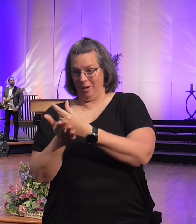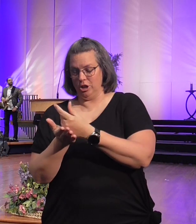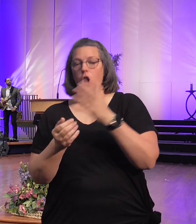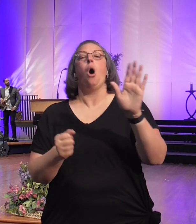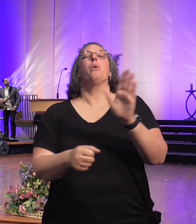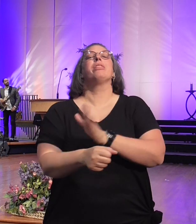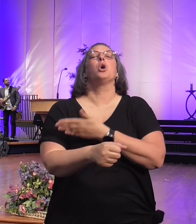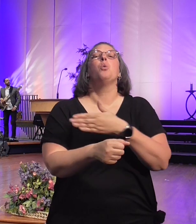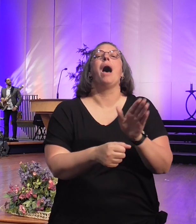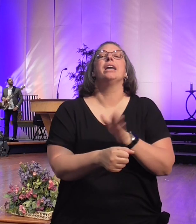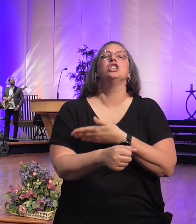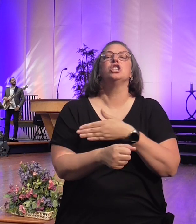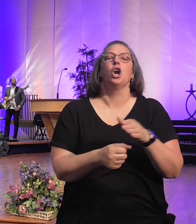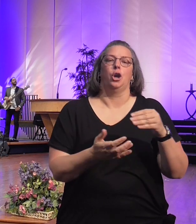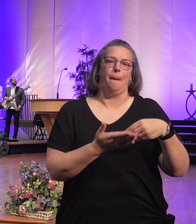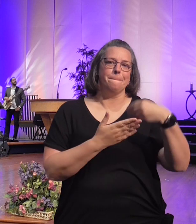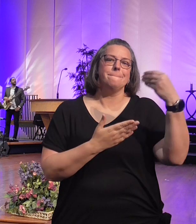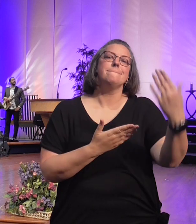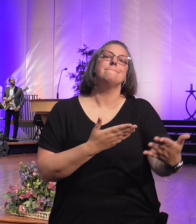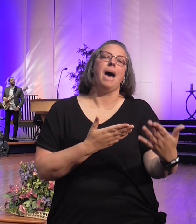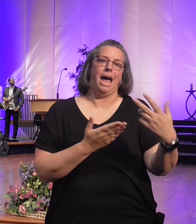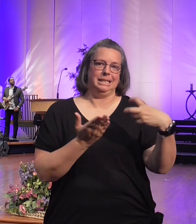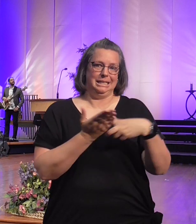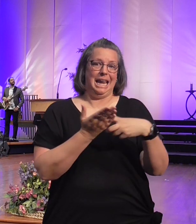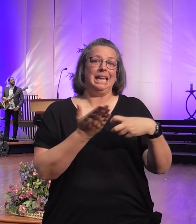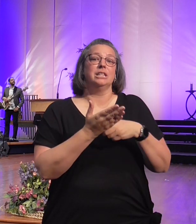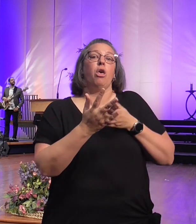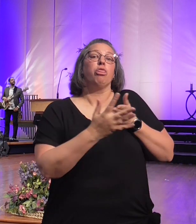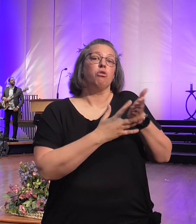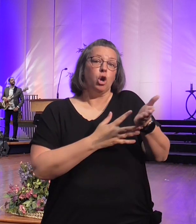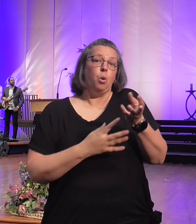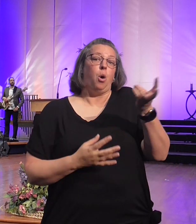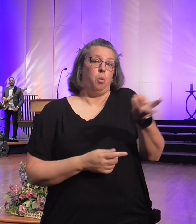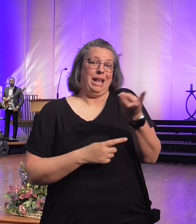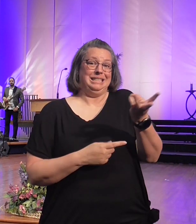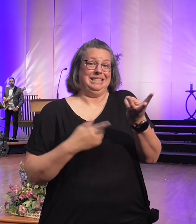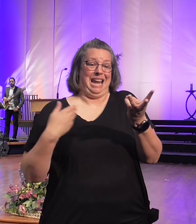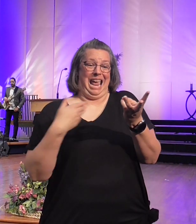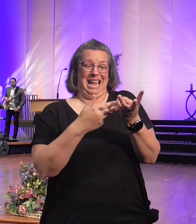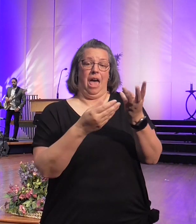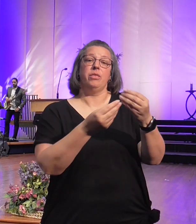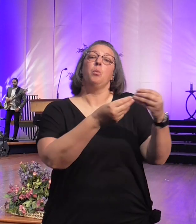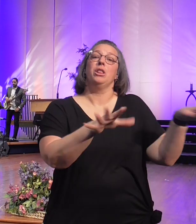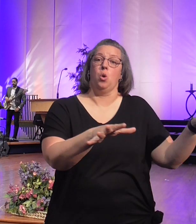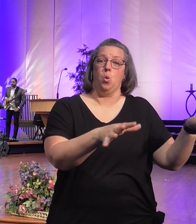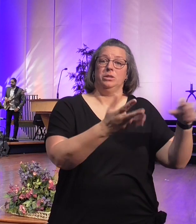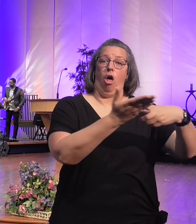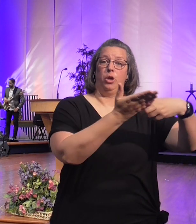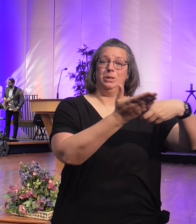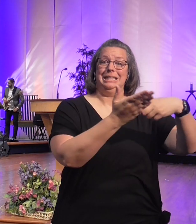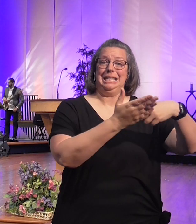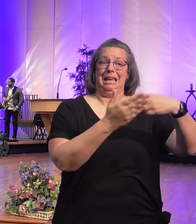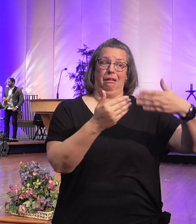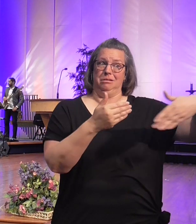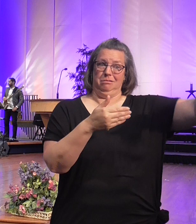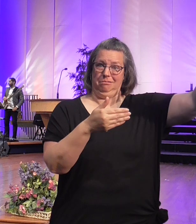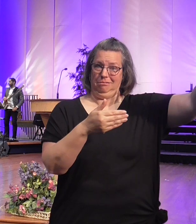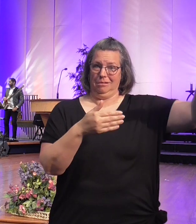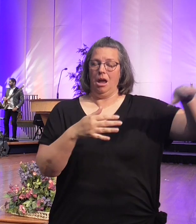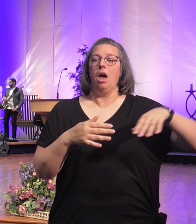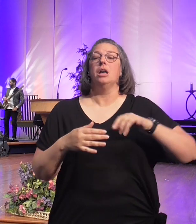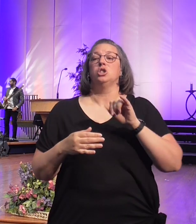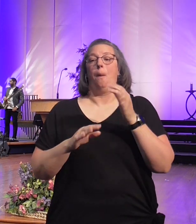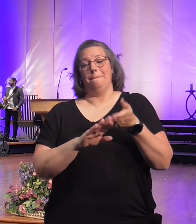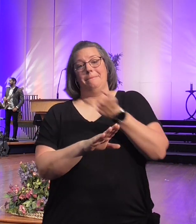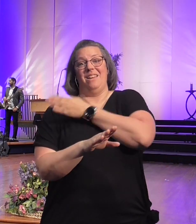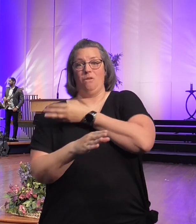choir, you can buy tickets through Wednesday, and then we lose our block of seats. So if you want to sit with your Mile High community, buy your tickets before Wednesday.